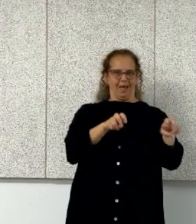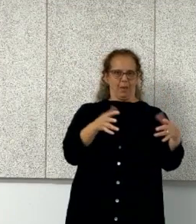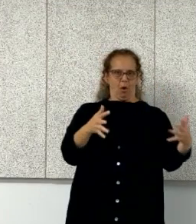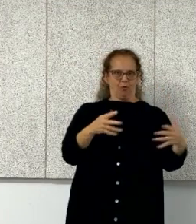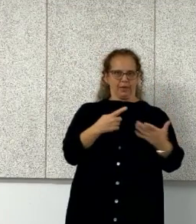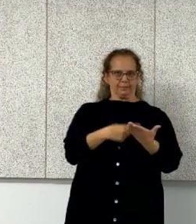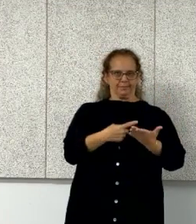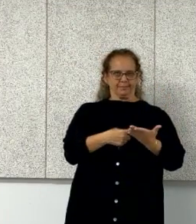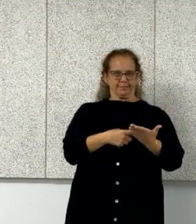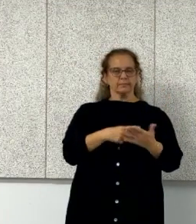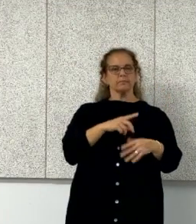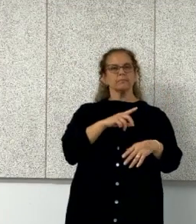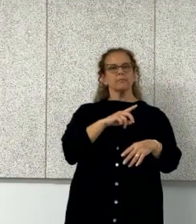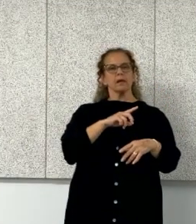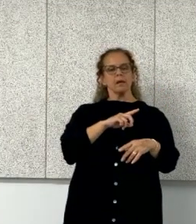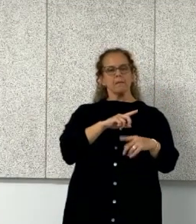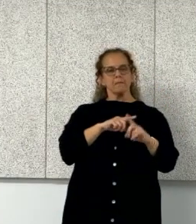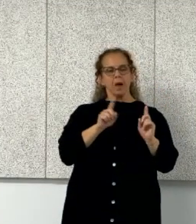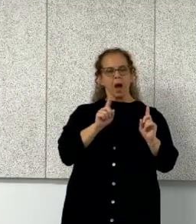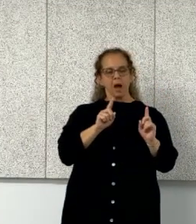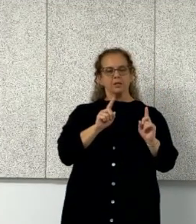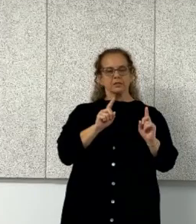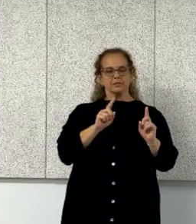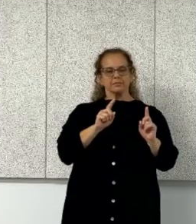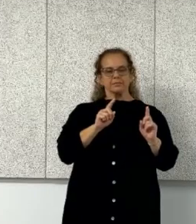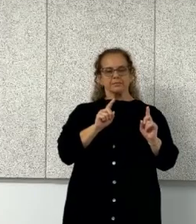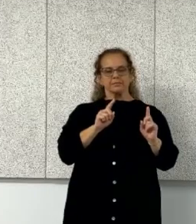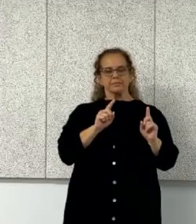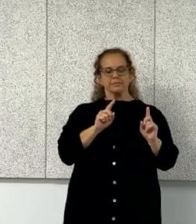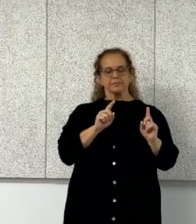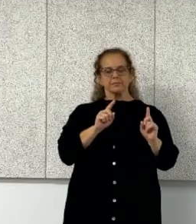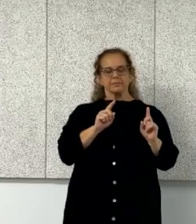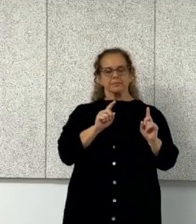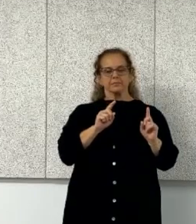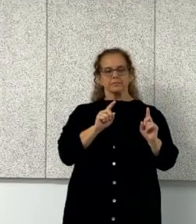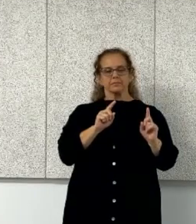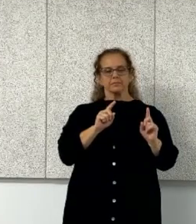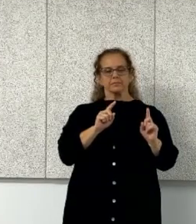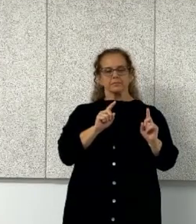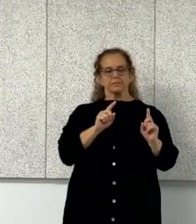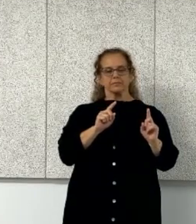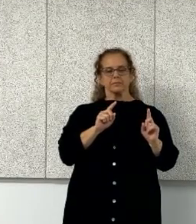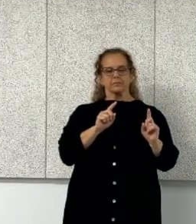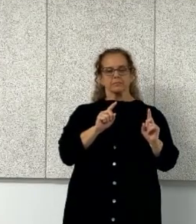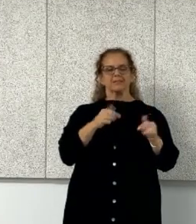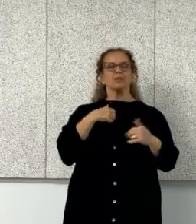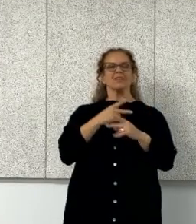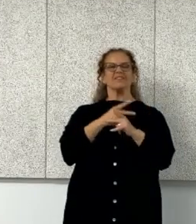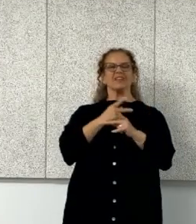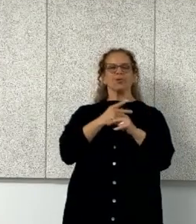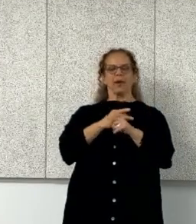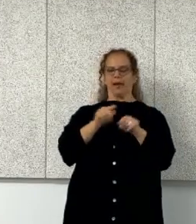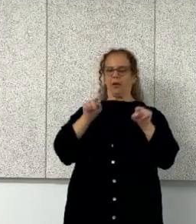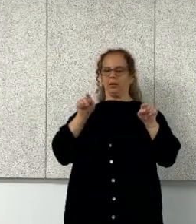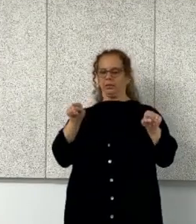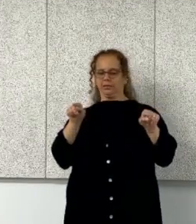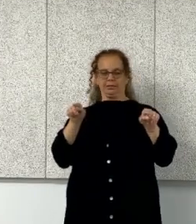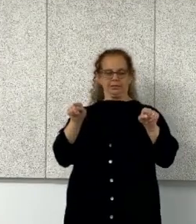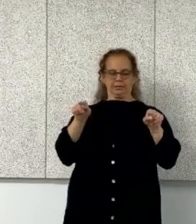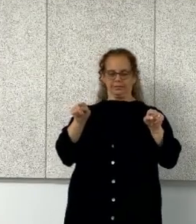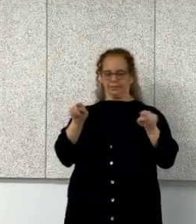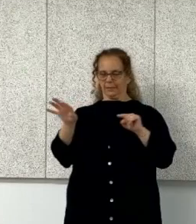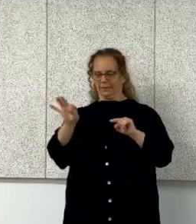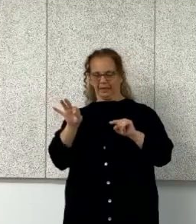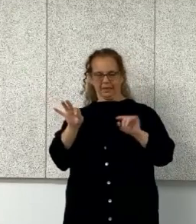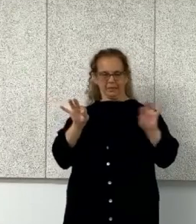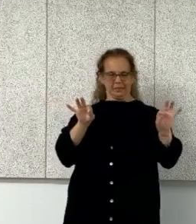around certainly pushing back against either or thinking and thinking that you have to sort of choose between a false binary, a false choice.